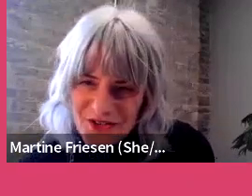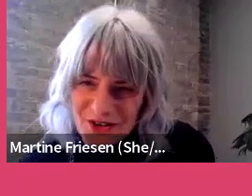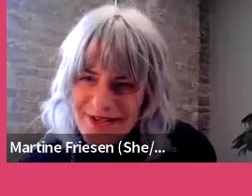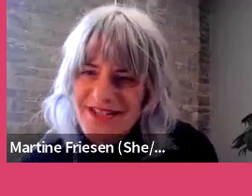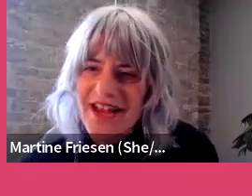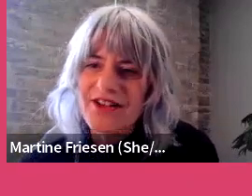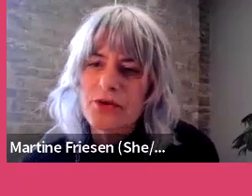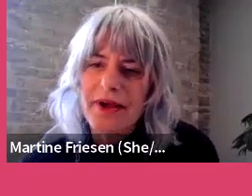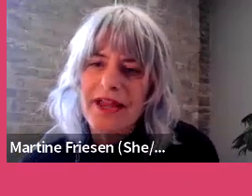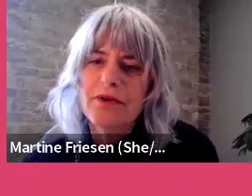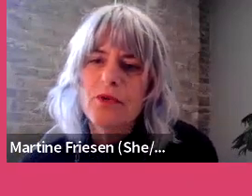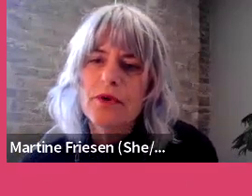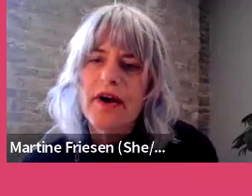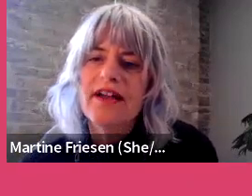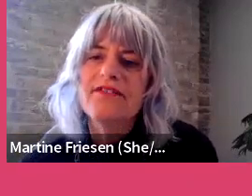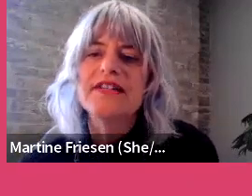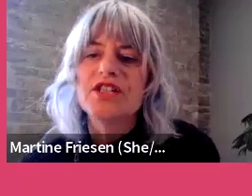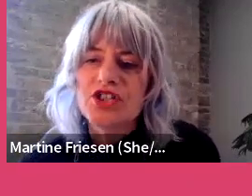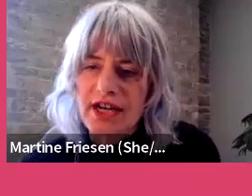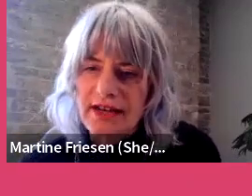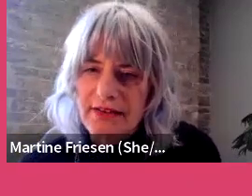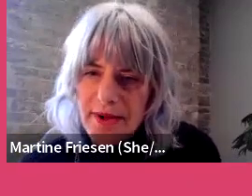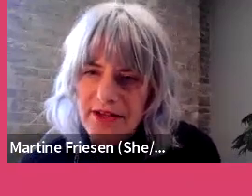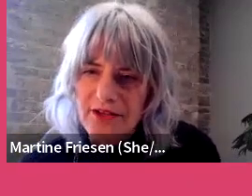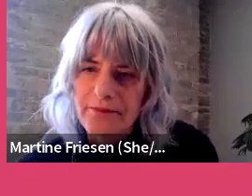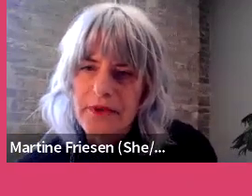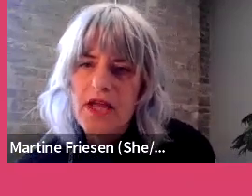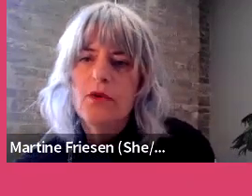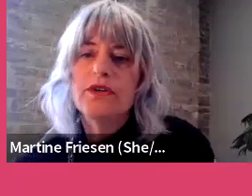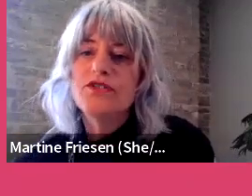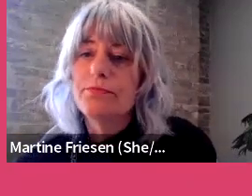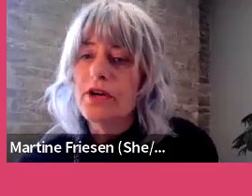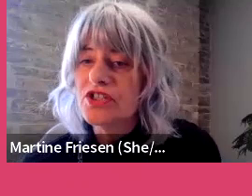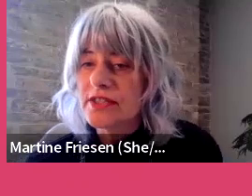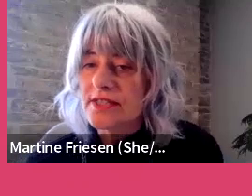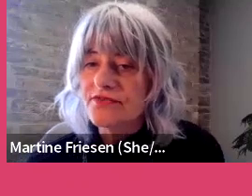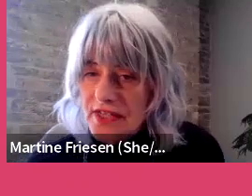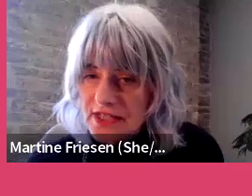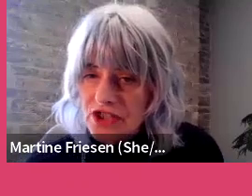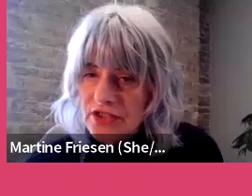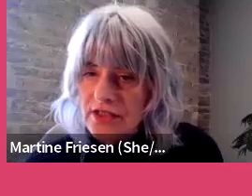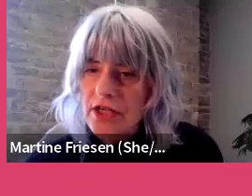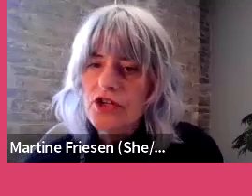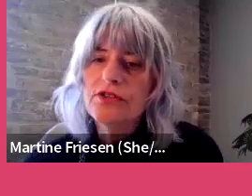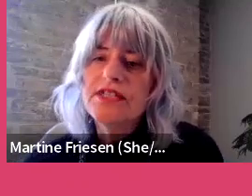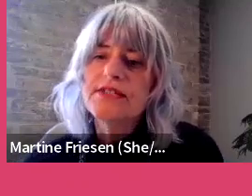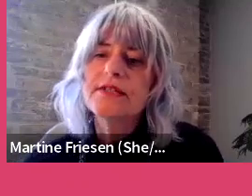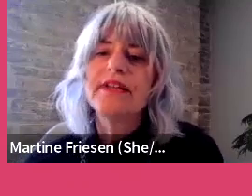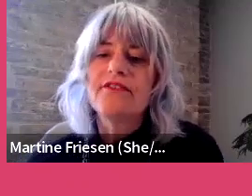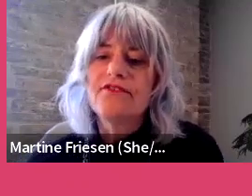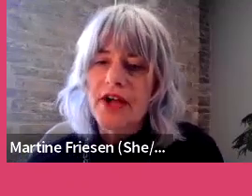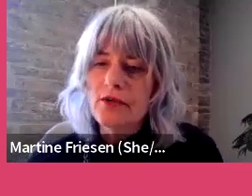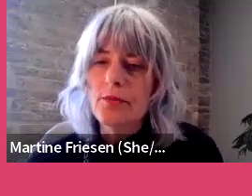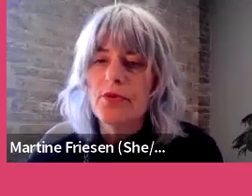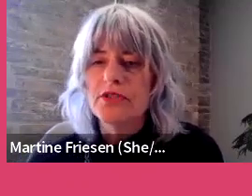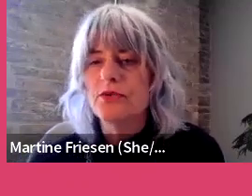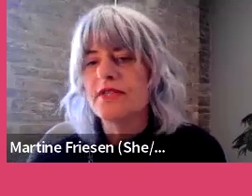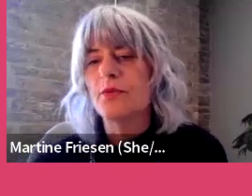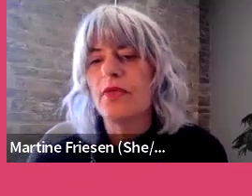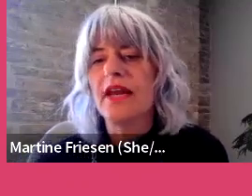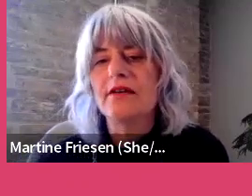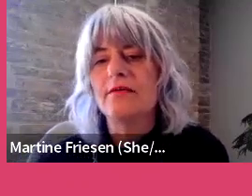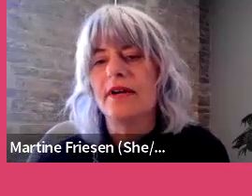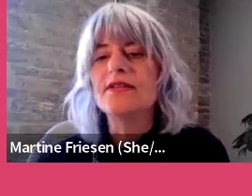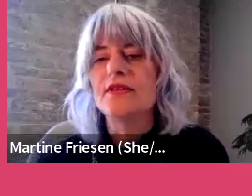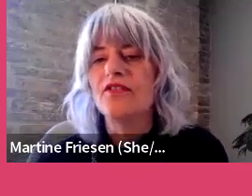a funding agreement and your payment will arrive as a check in the mail. Once your project is finished, you'll need to submit a final report